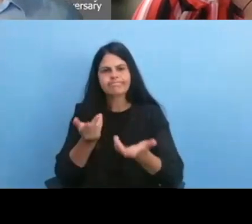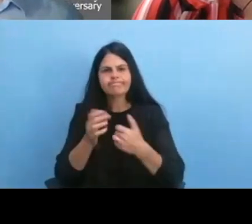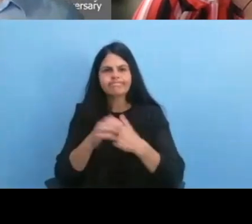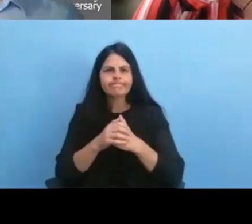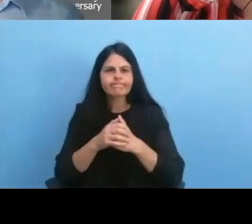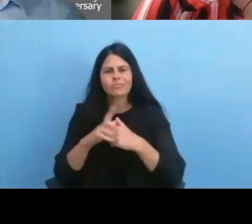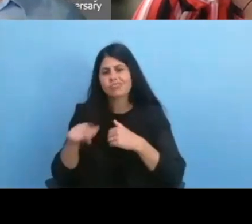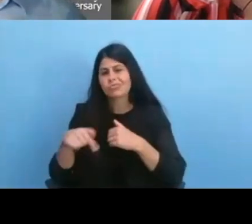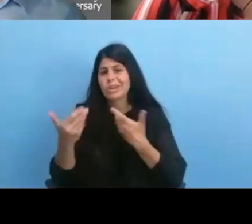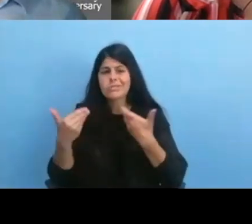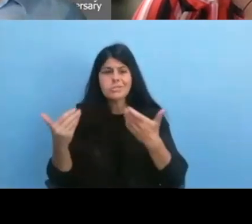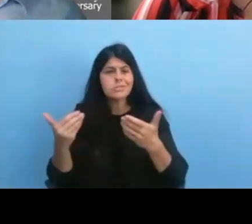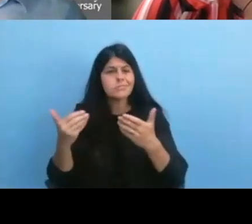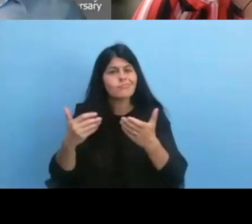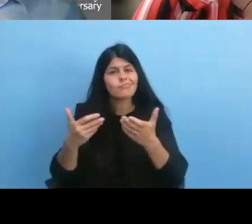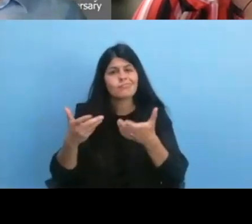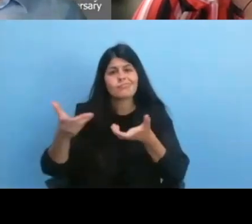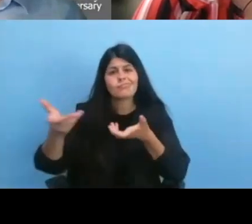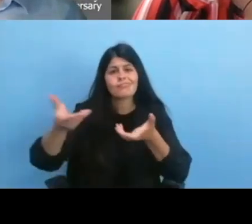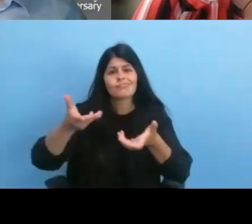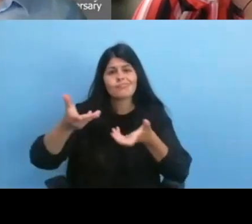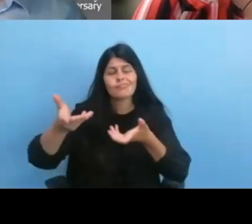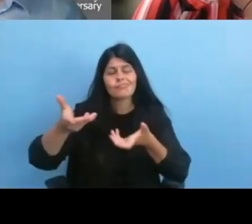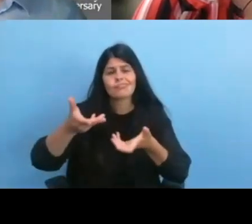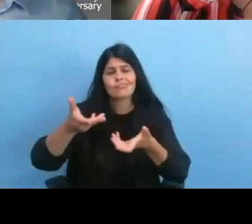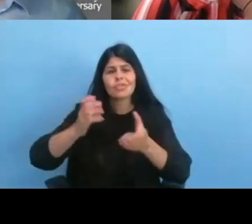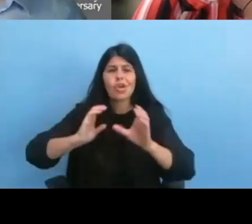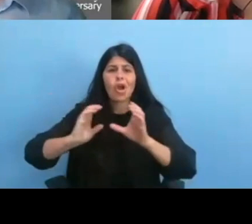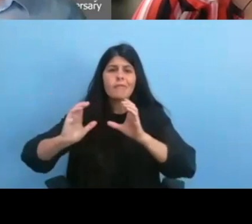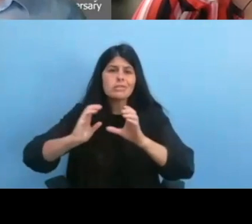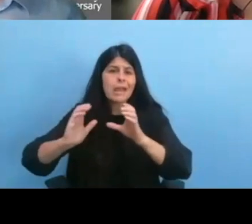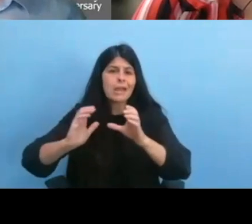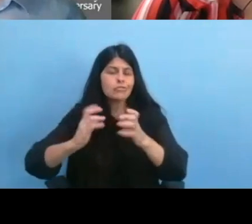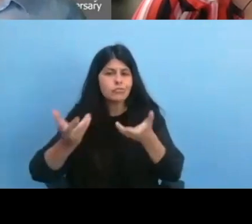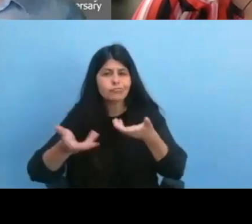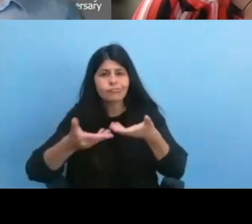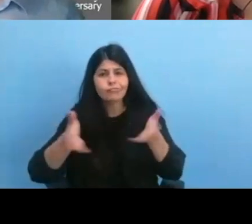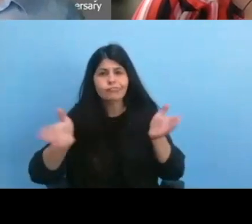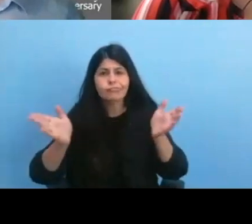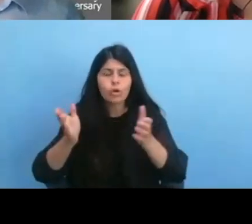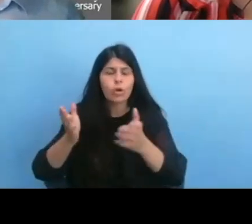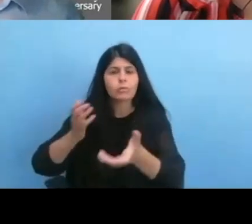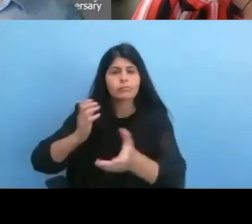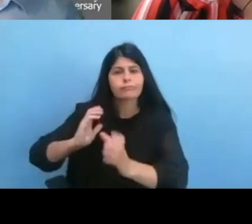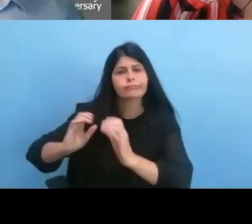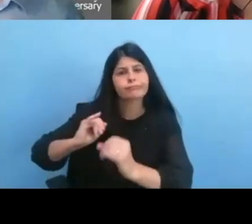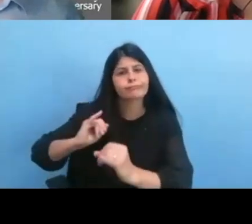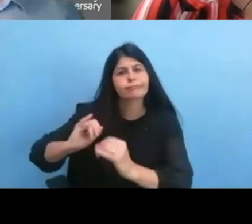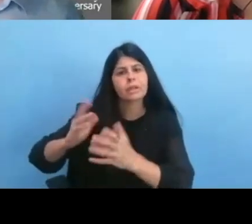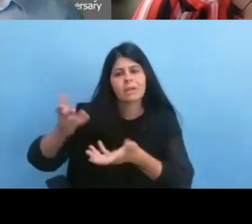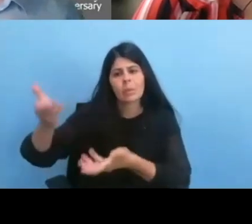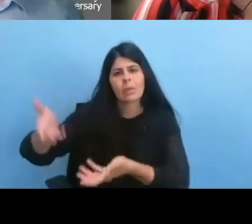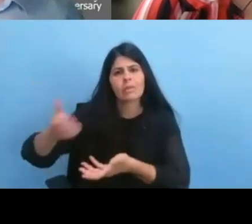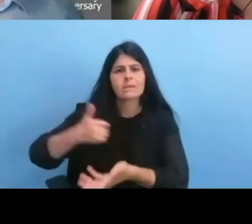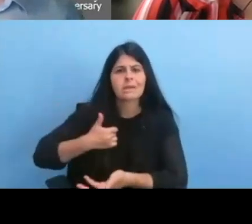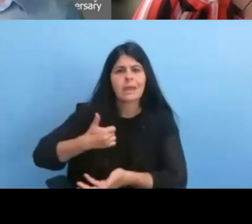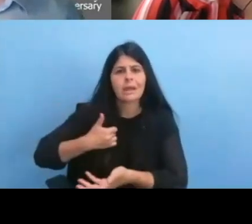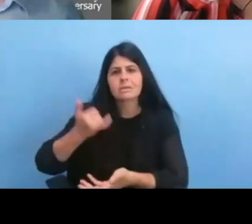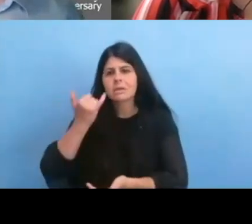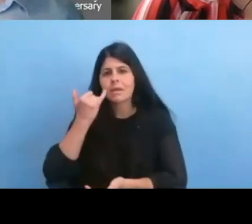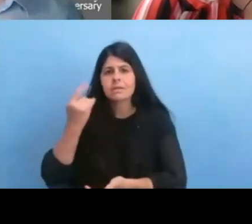a conversation kind of among people, talking to the candidate or talking to the person, let's say someone has an acquired